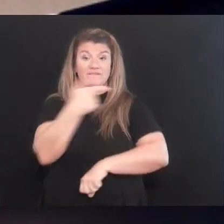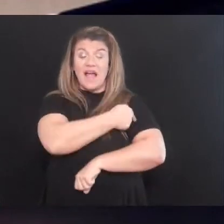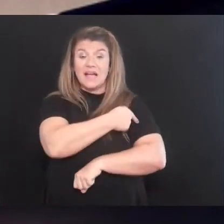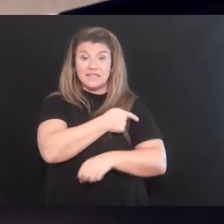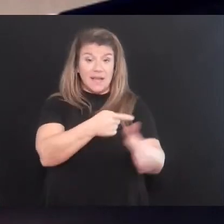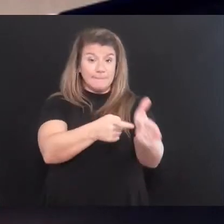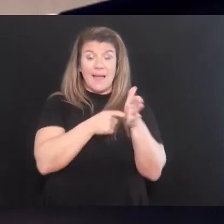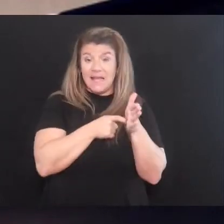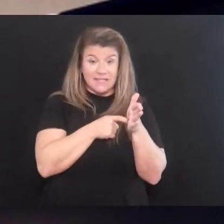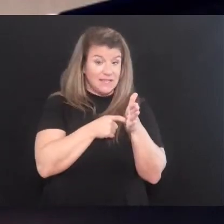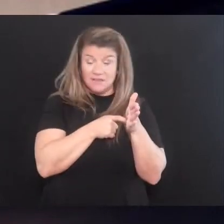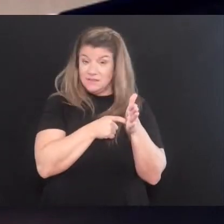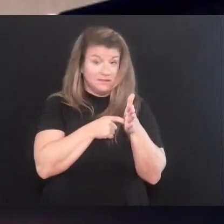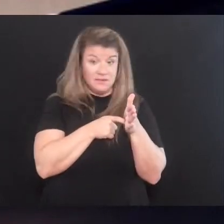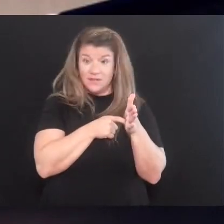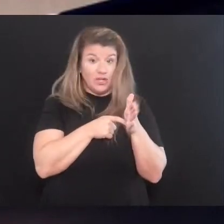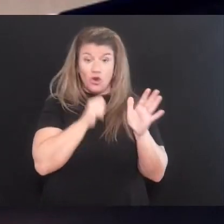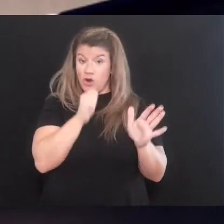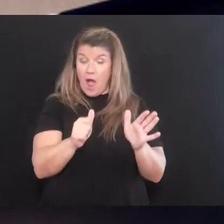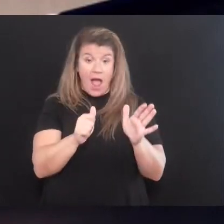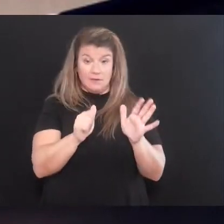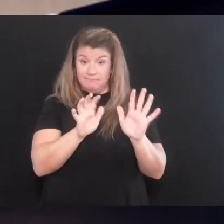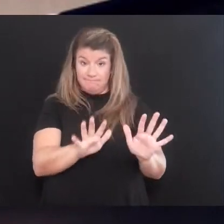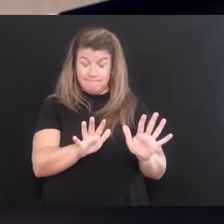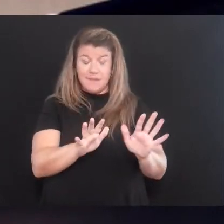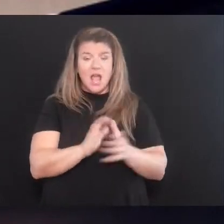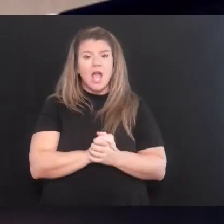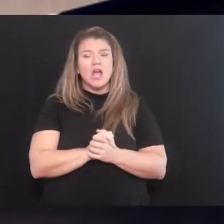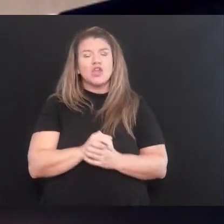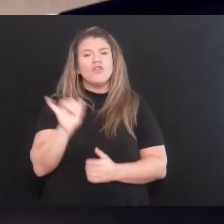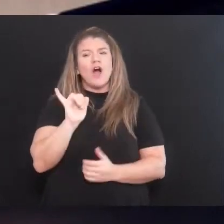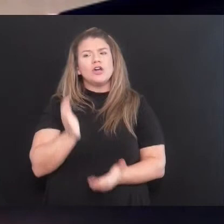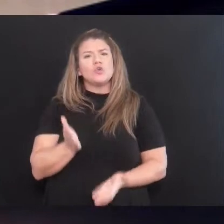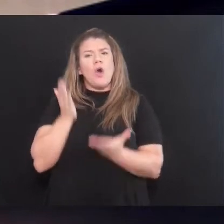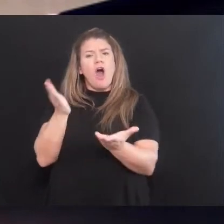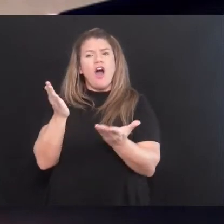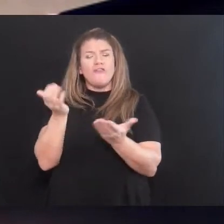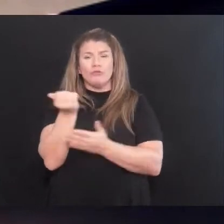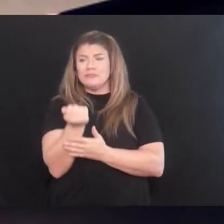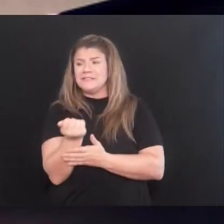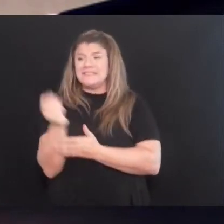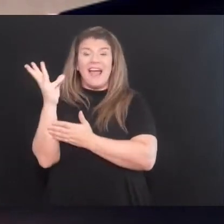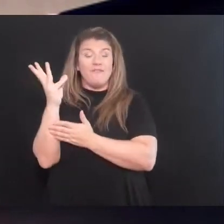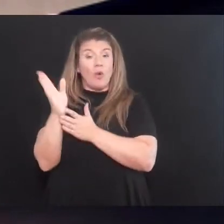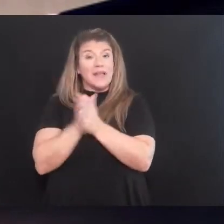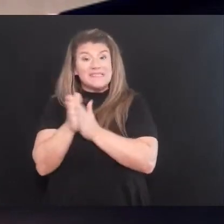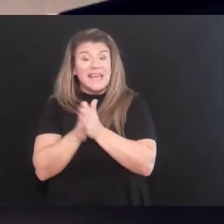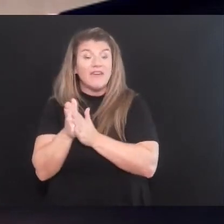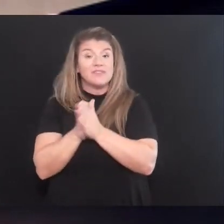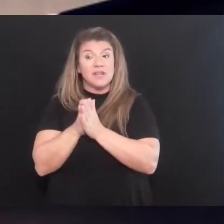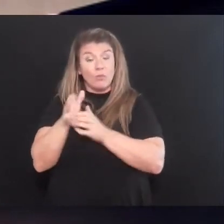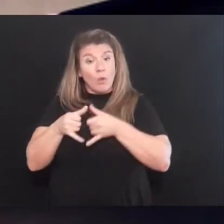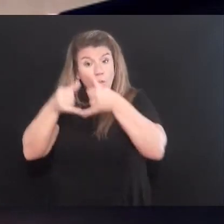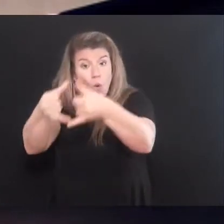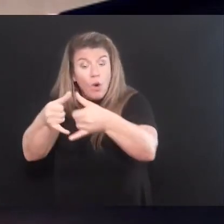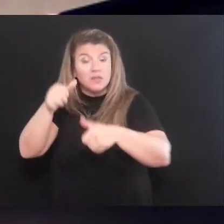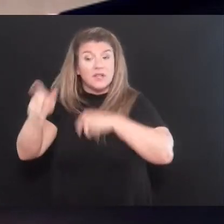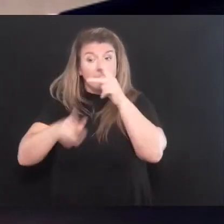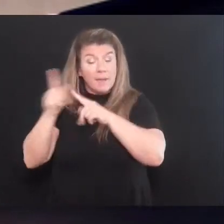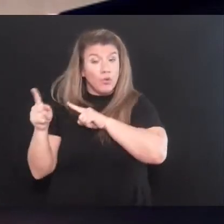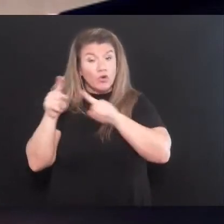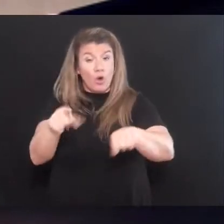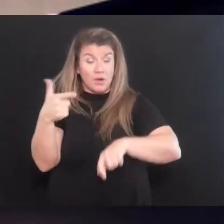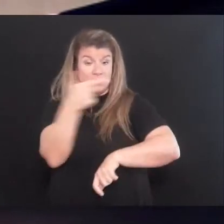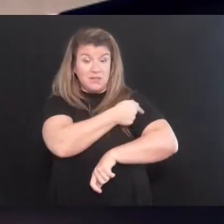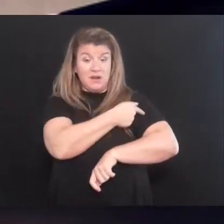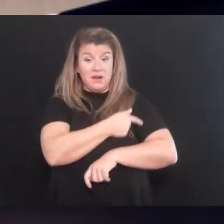pushed down from the Biden administration. And so you have offered several incentives for people to get vaccinated. Is that